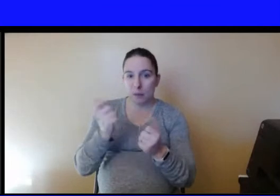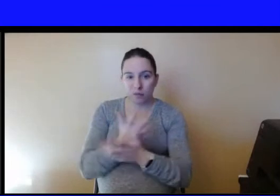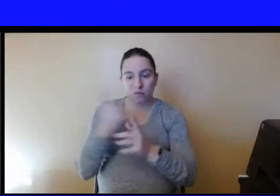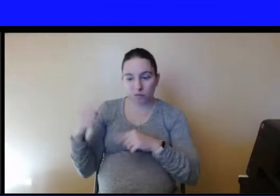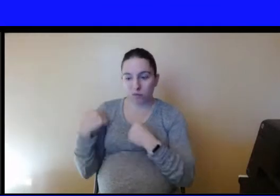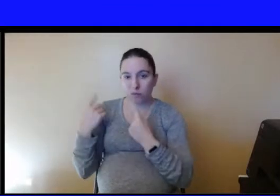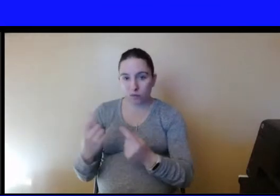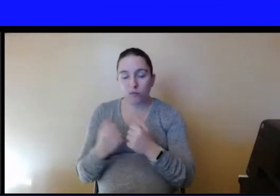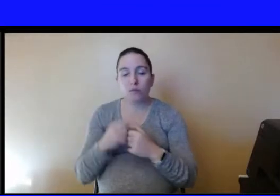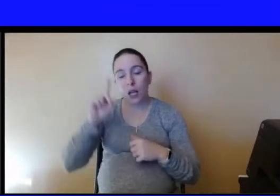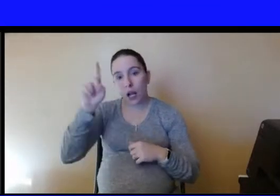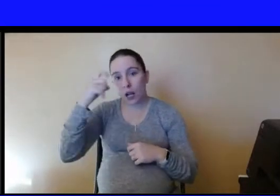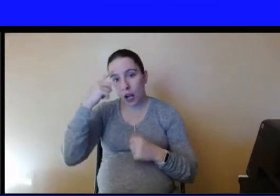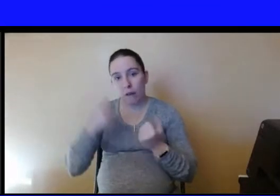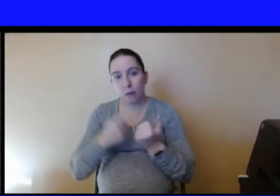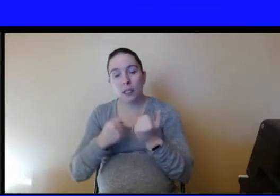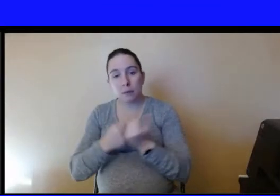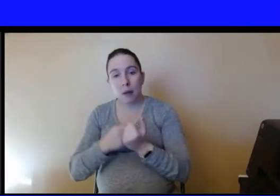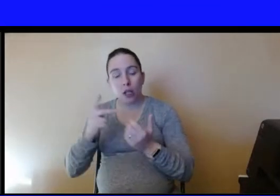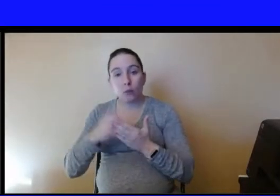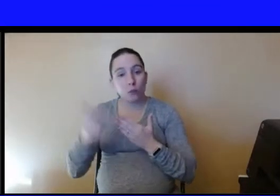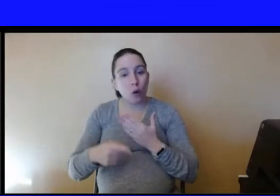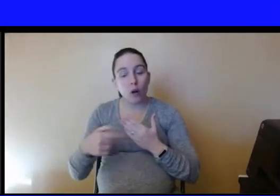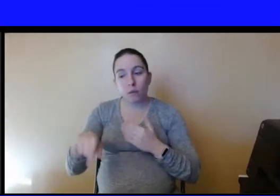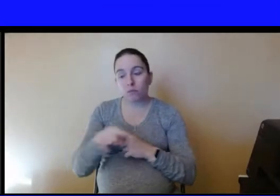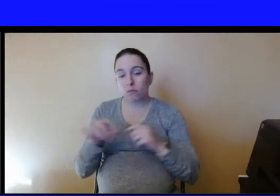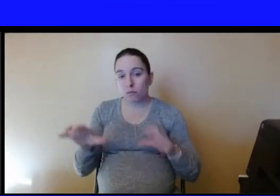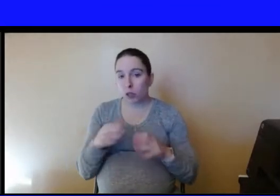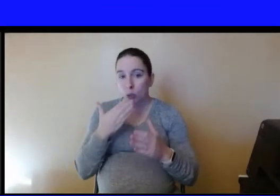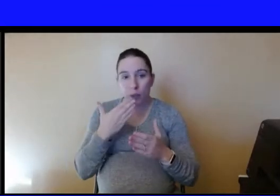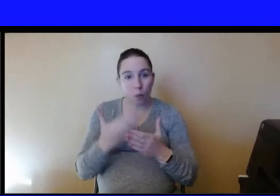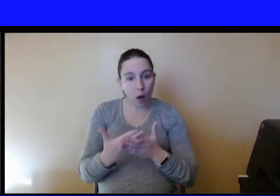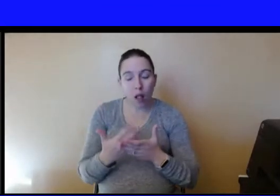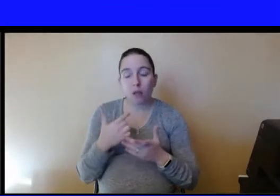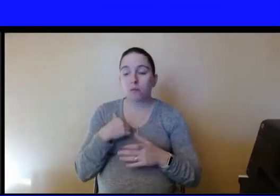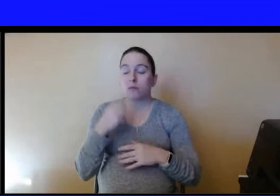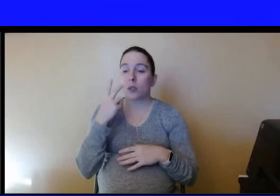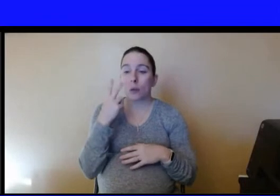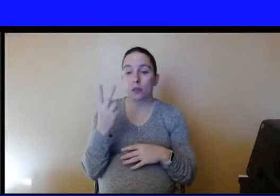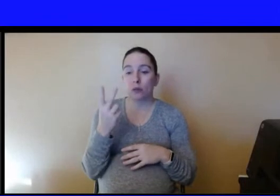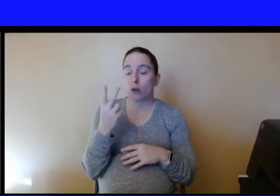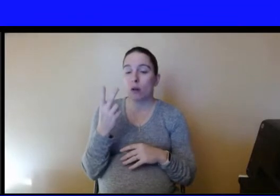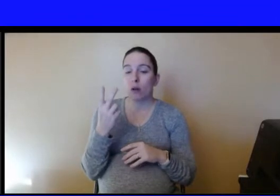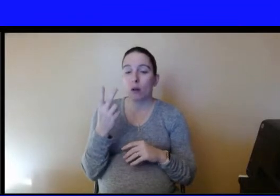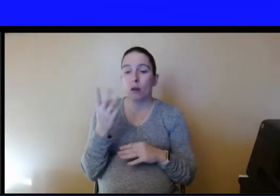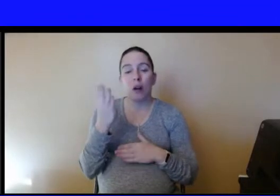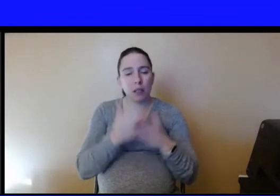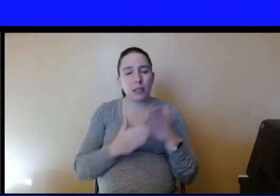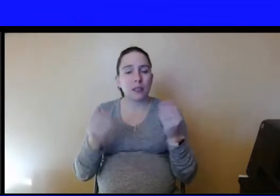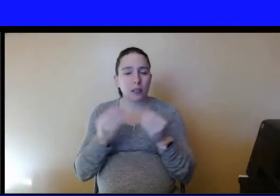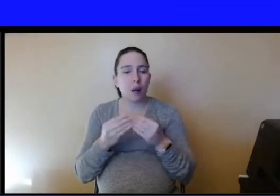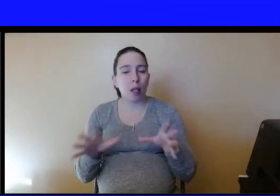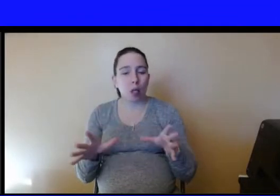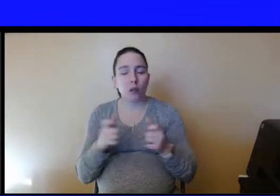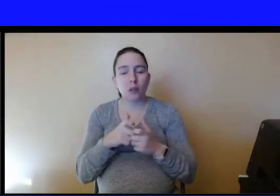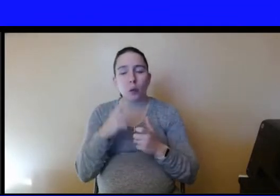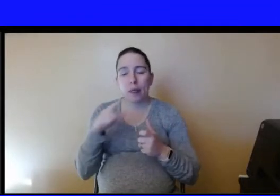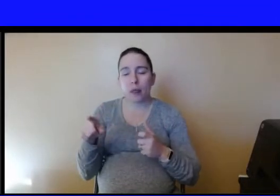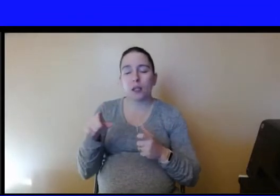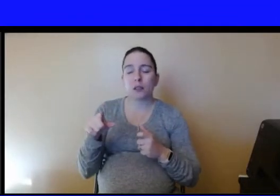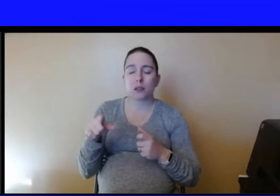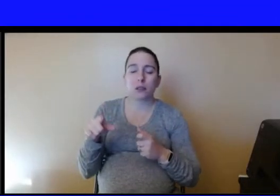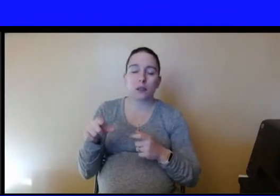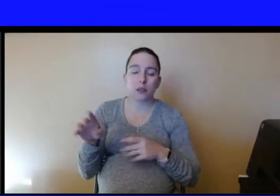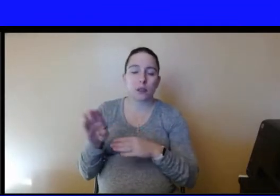committee is aware that we transitioned behavioral health services from Beacon Health Options back into